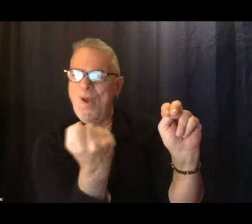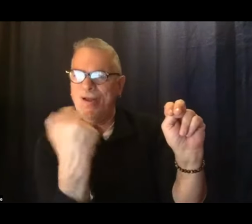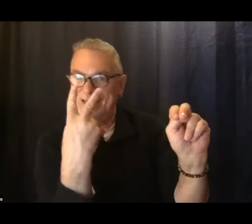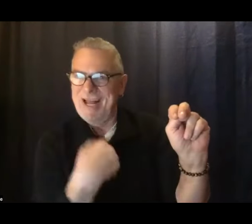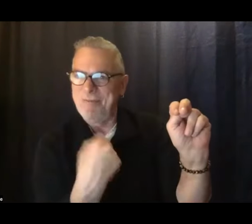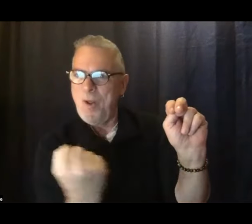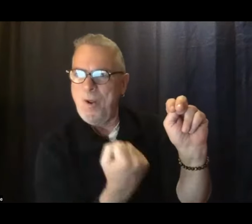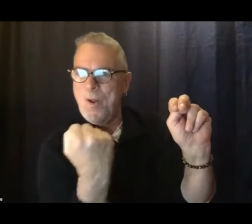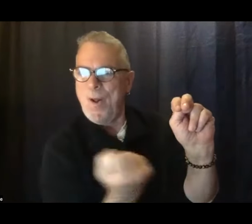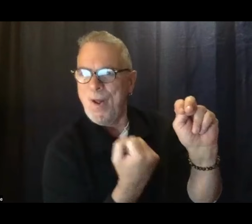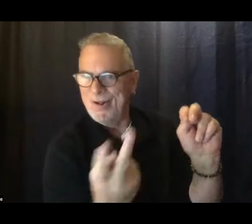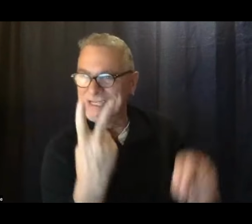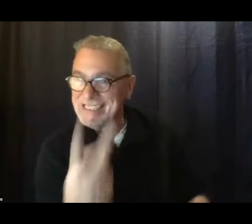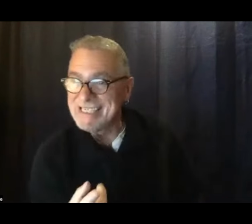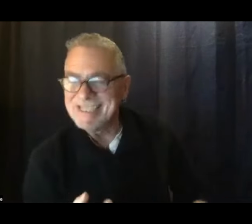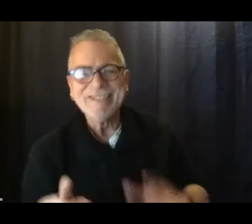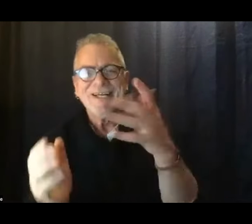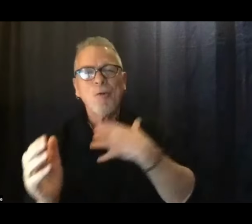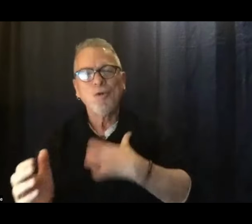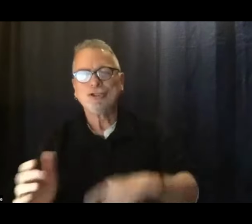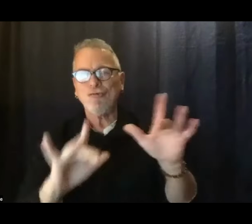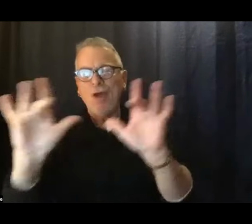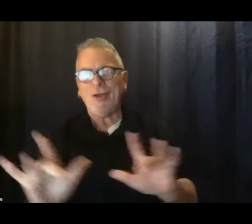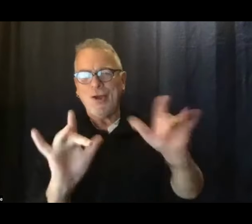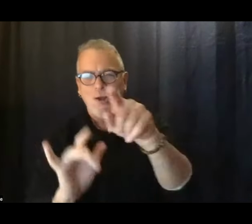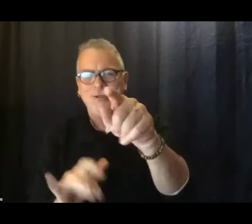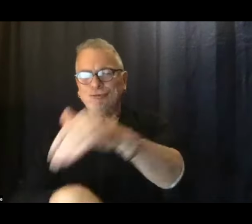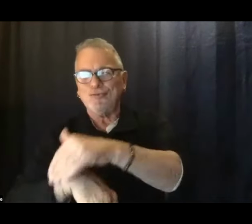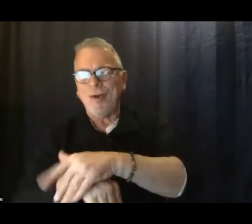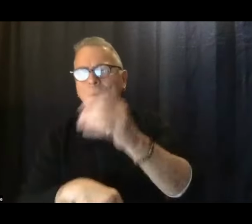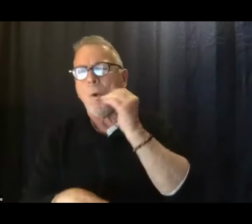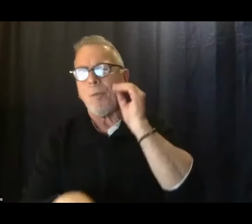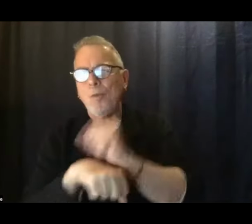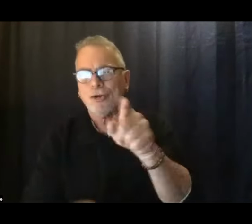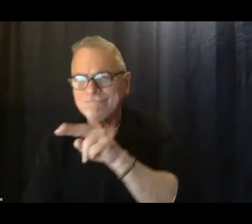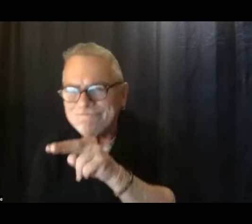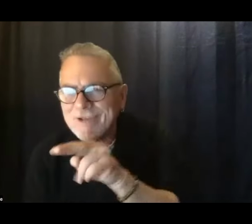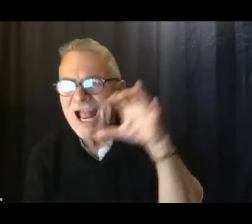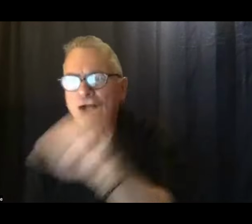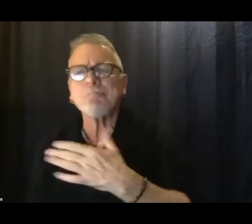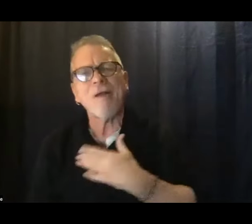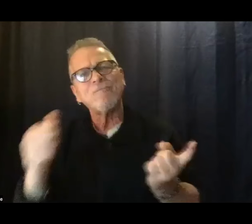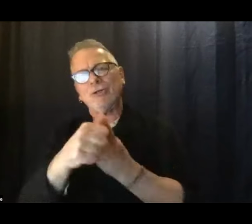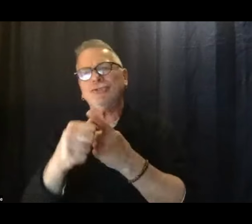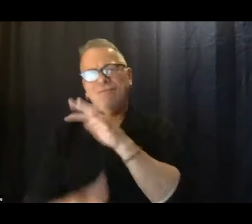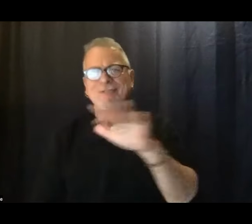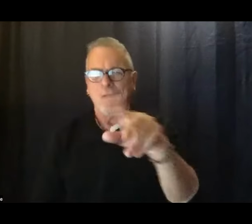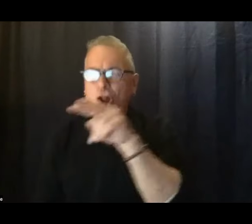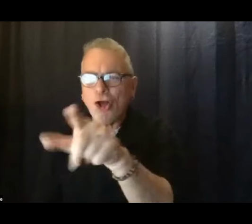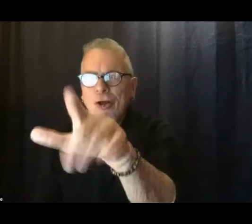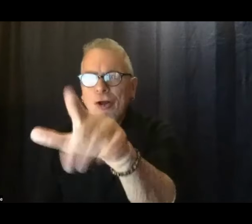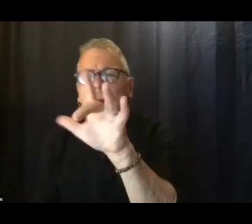Notice the C and the N are held both times, right? I wish that, when you had the chance